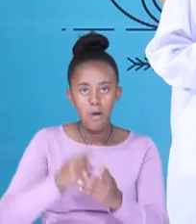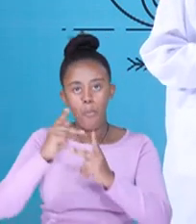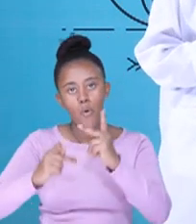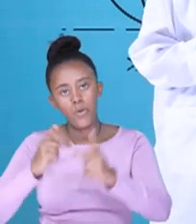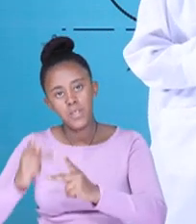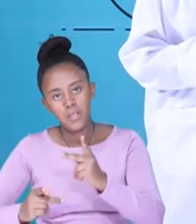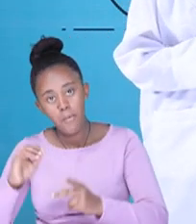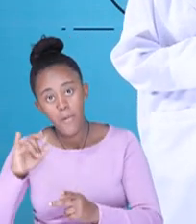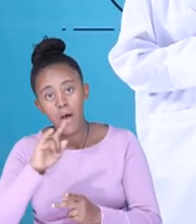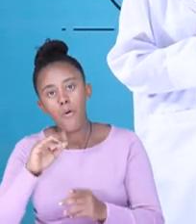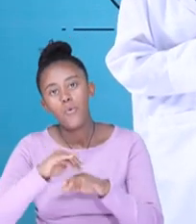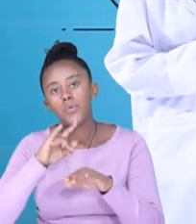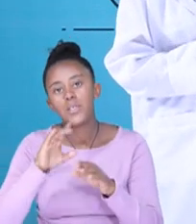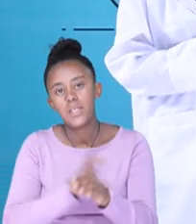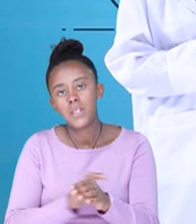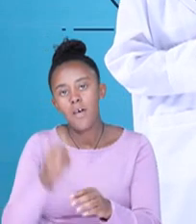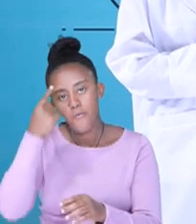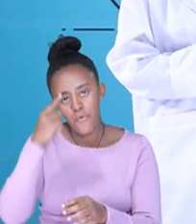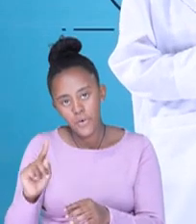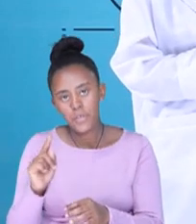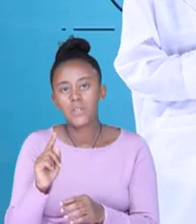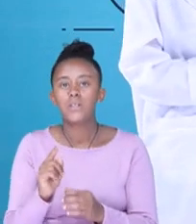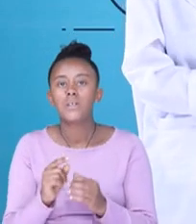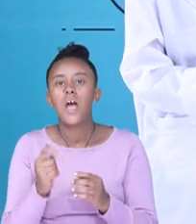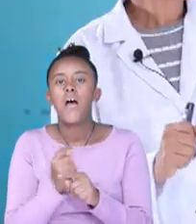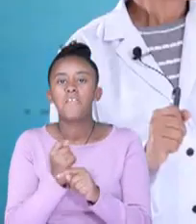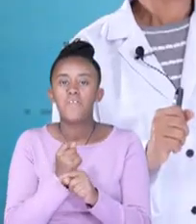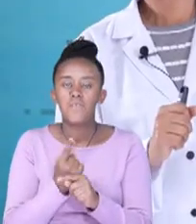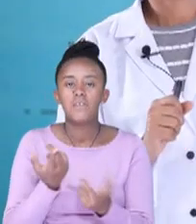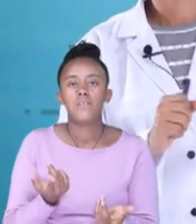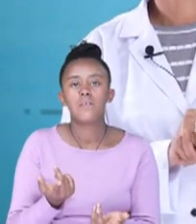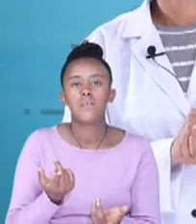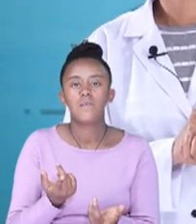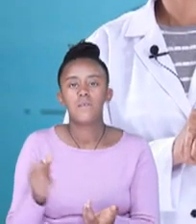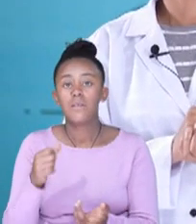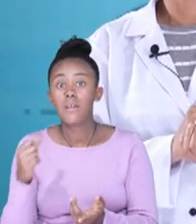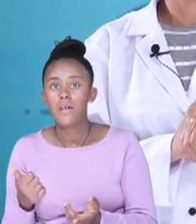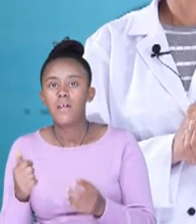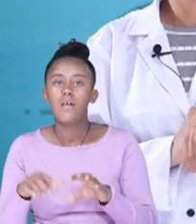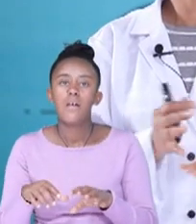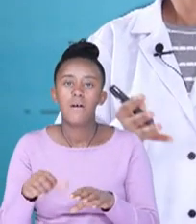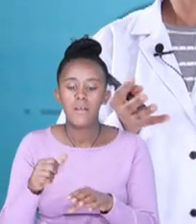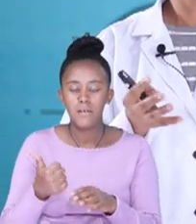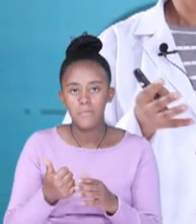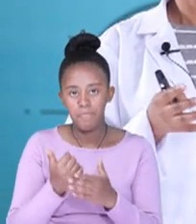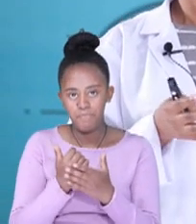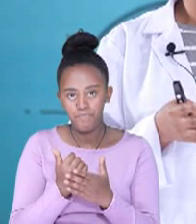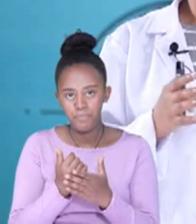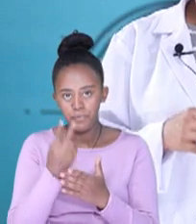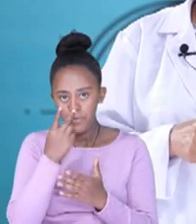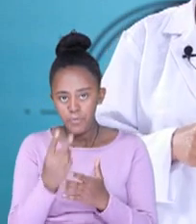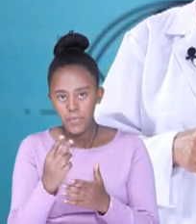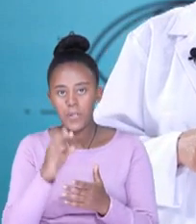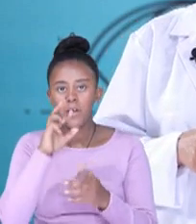processed by the cell for different activities. And the other parts that we have seen